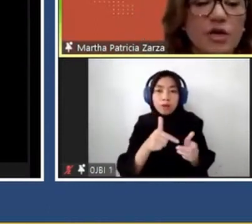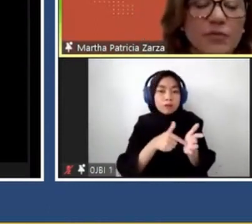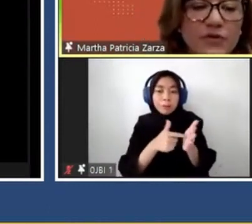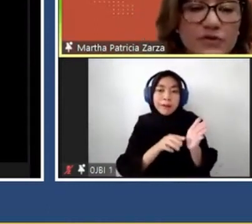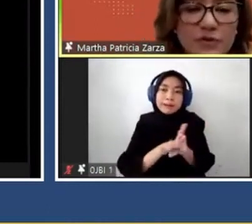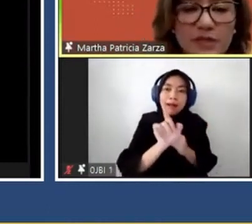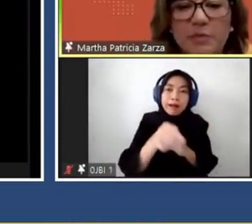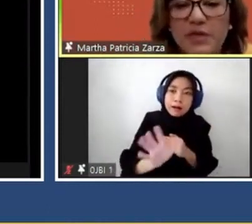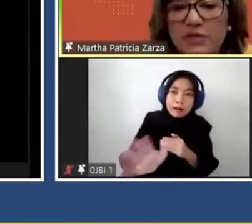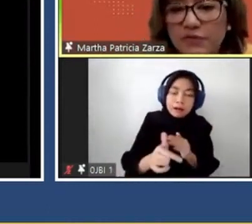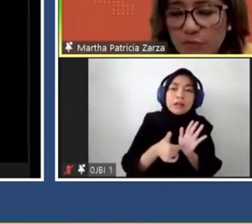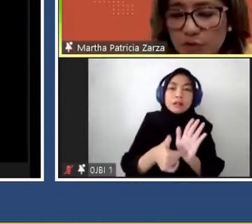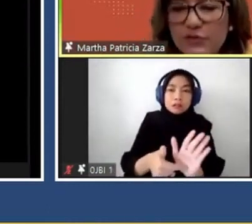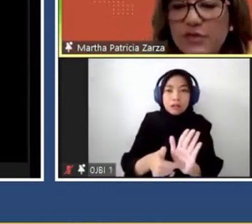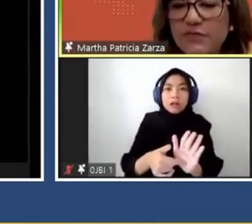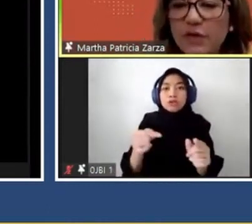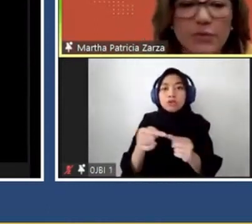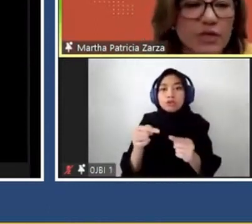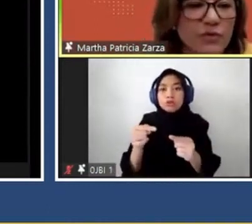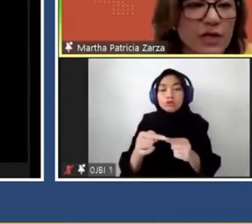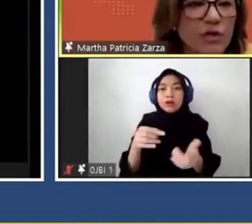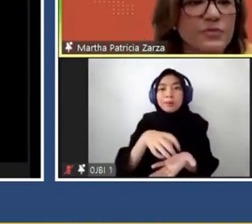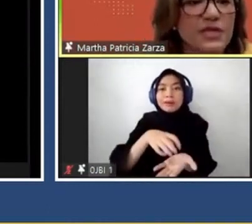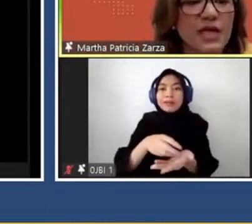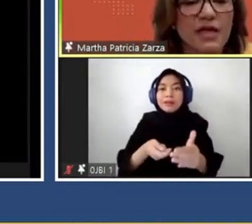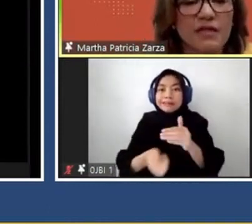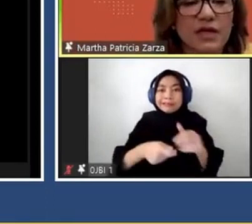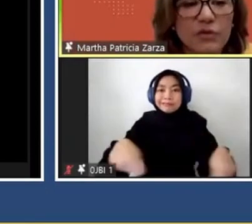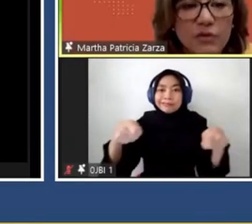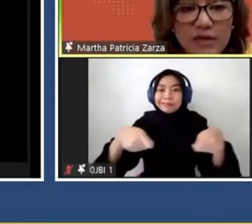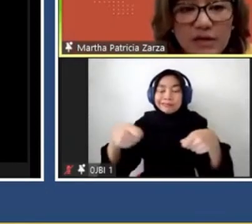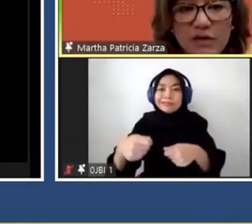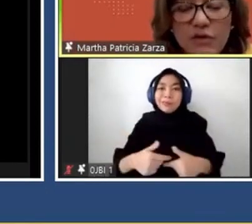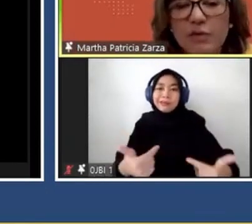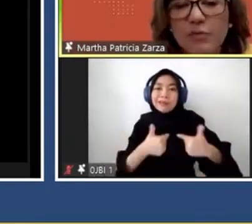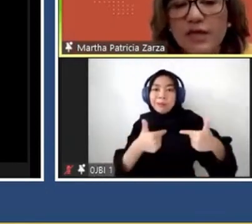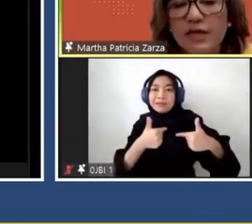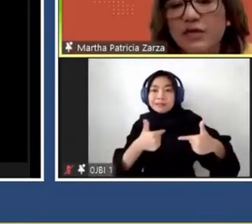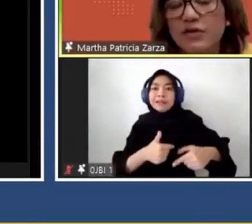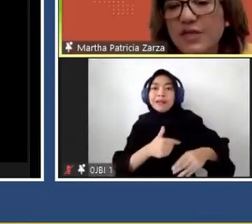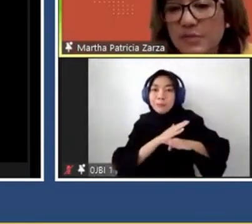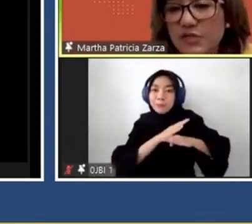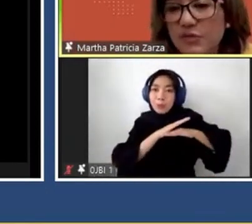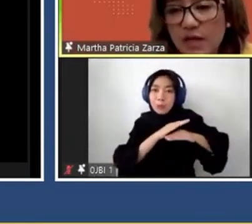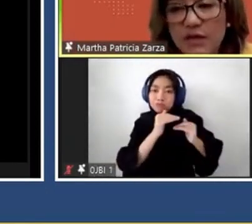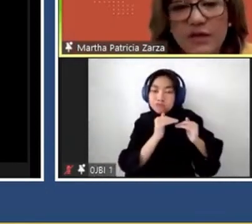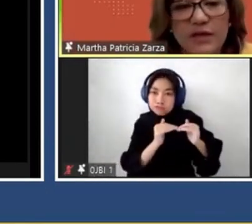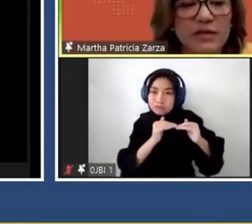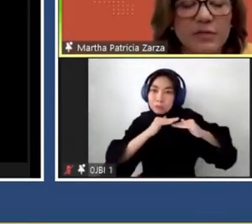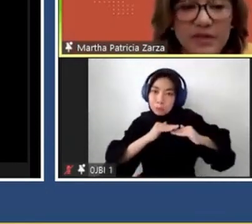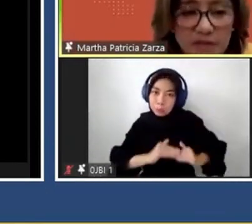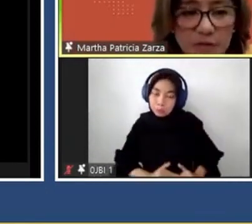effects produced during the preparation of food using firewood in rural homes. The current cooking model can cause damage to